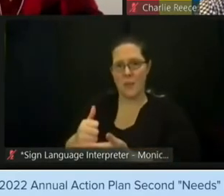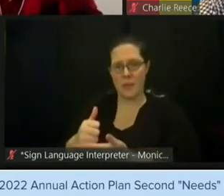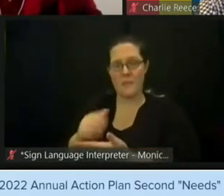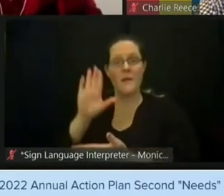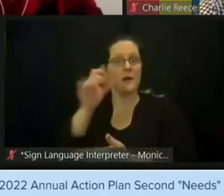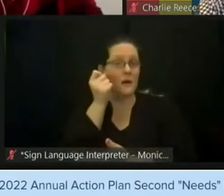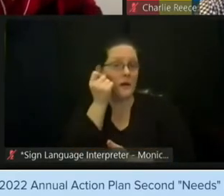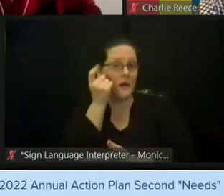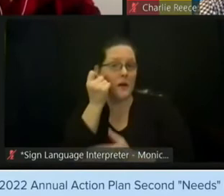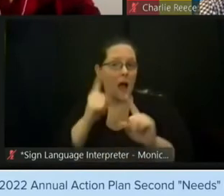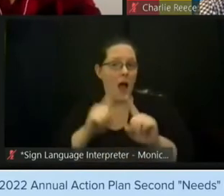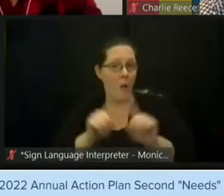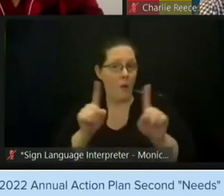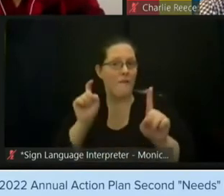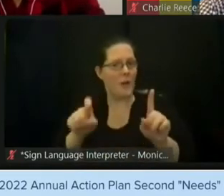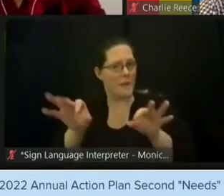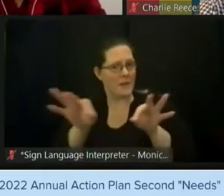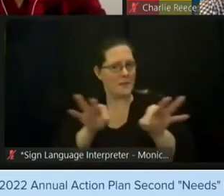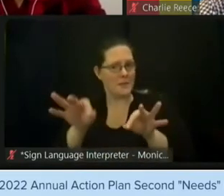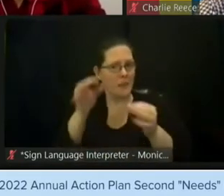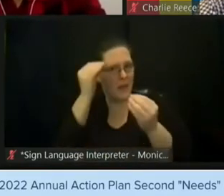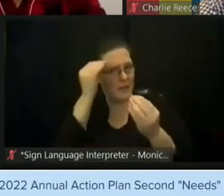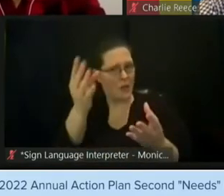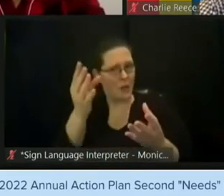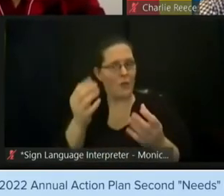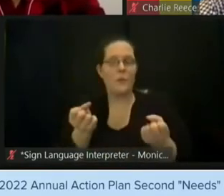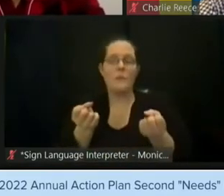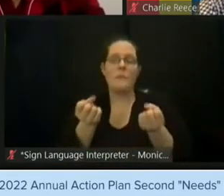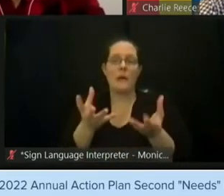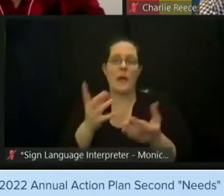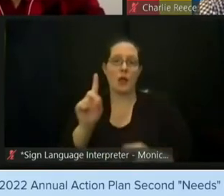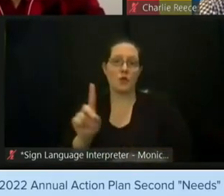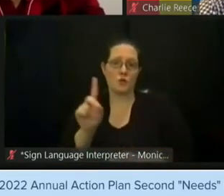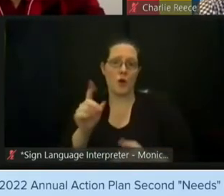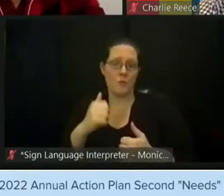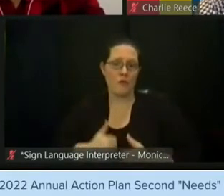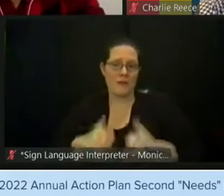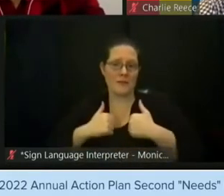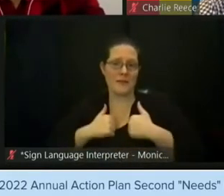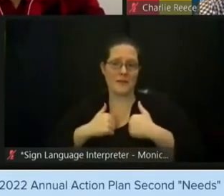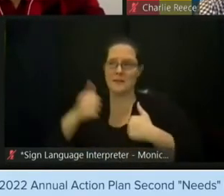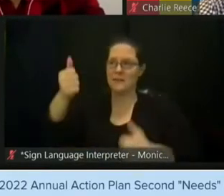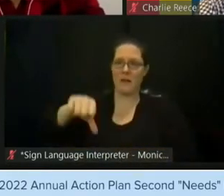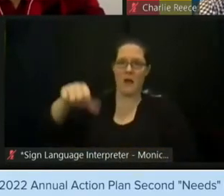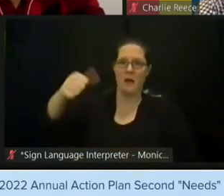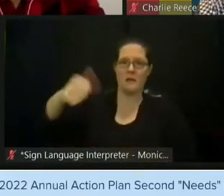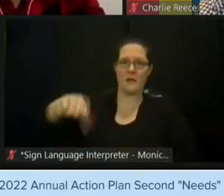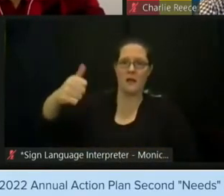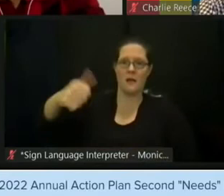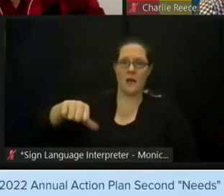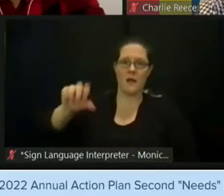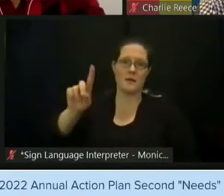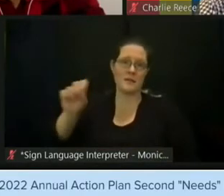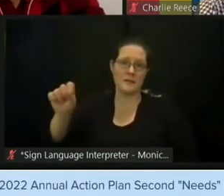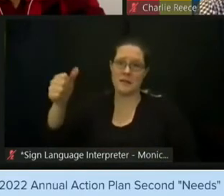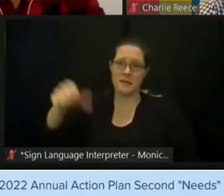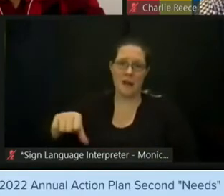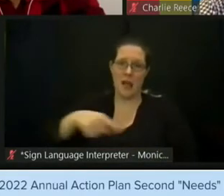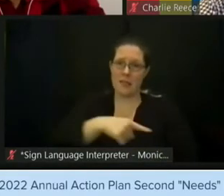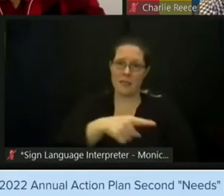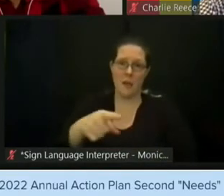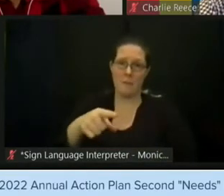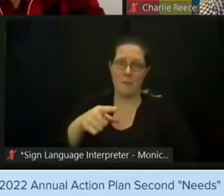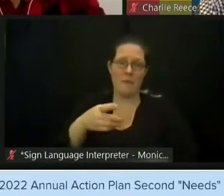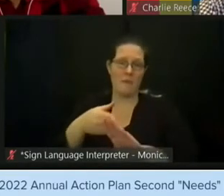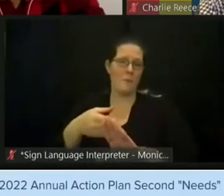However, I have to tell you that many Durham residents are denied by DSS from the